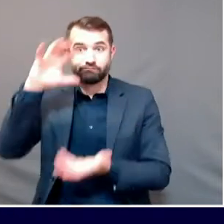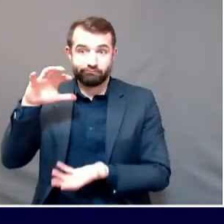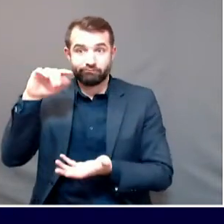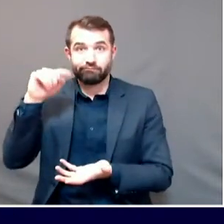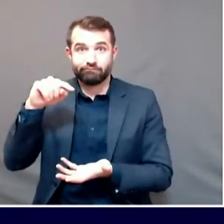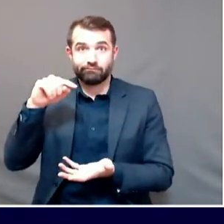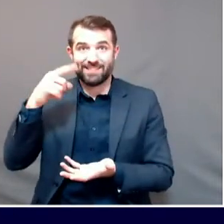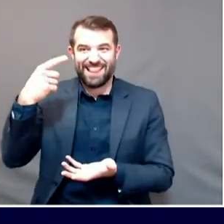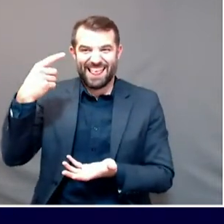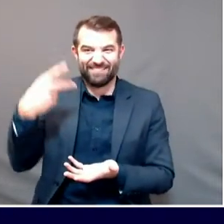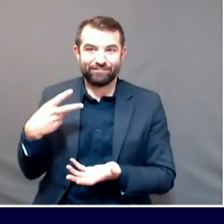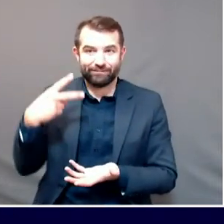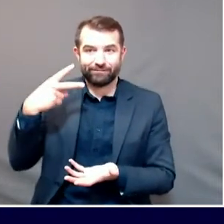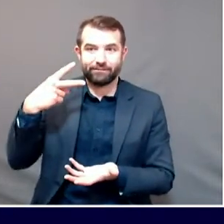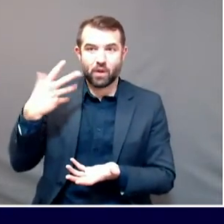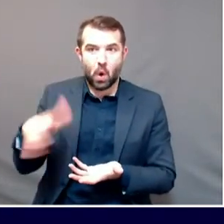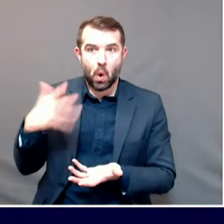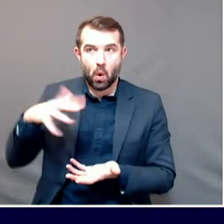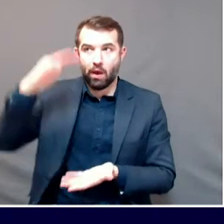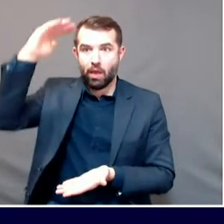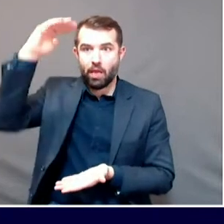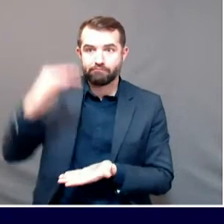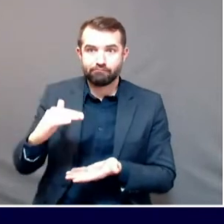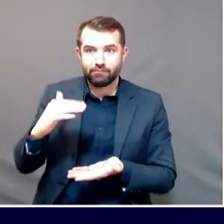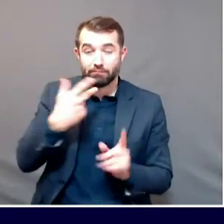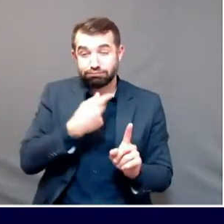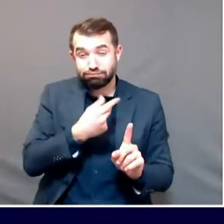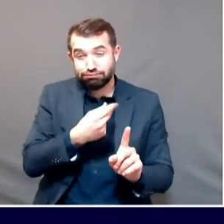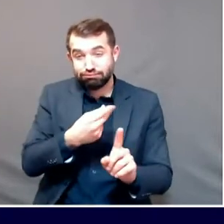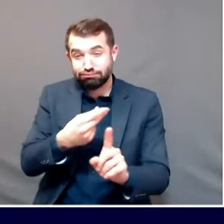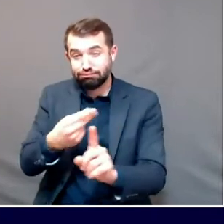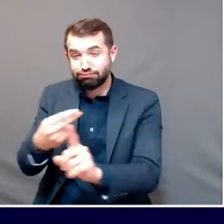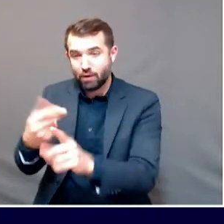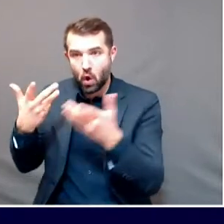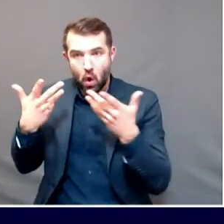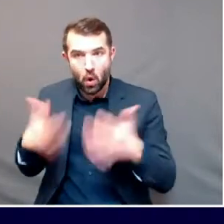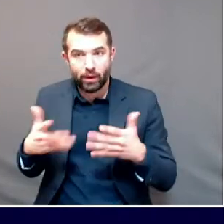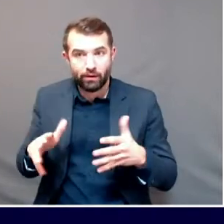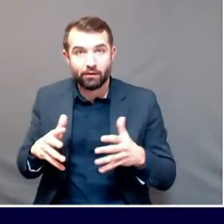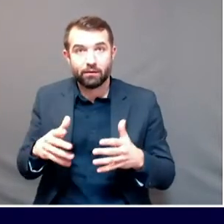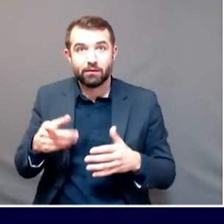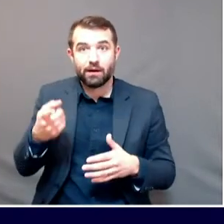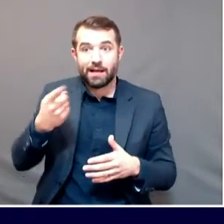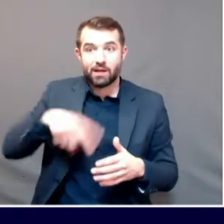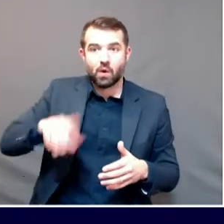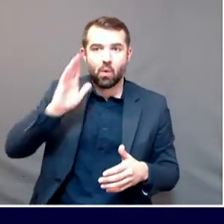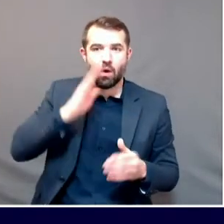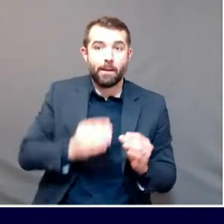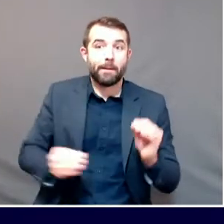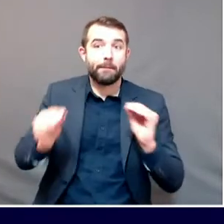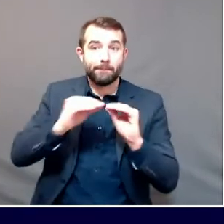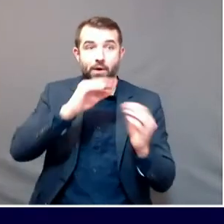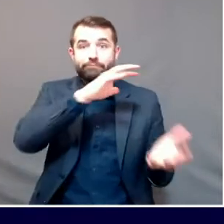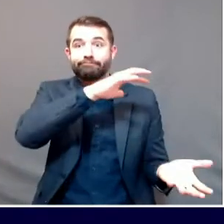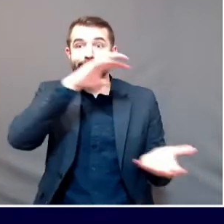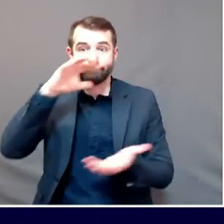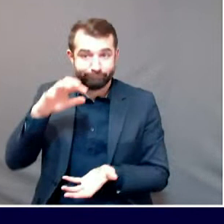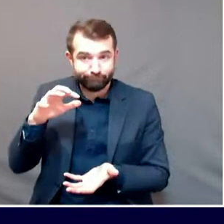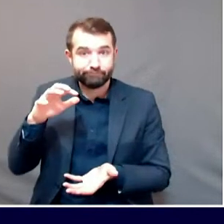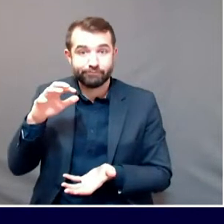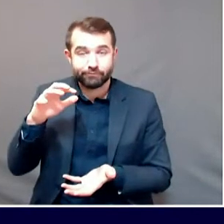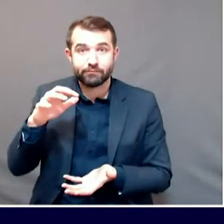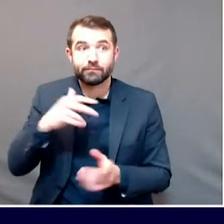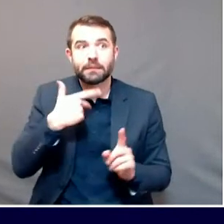beginning of next week, we hope to receive even more vaccine and continue with that vaccination and perhaps even accelerate even